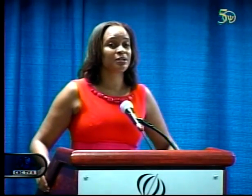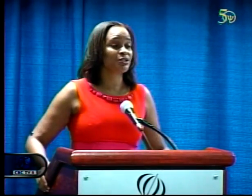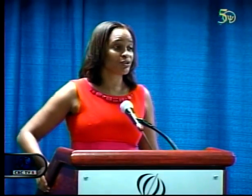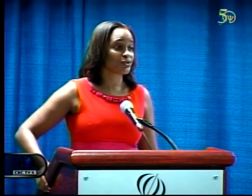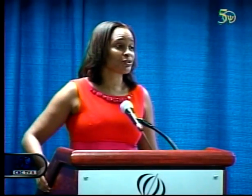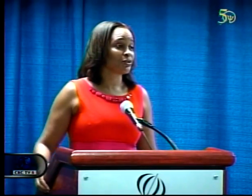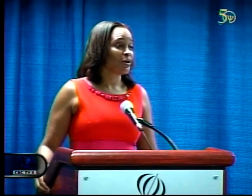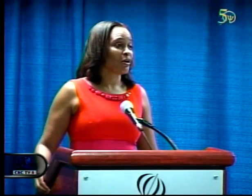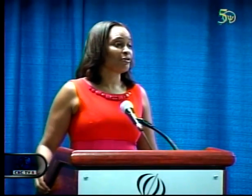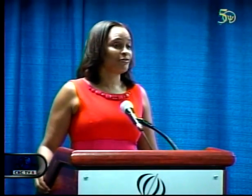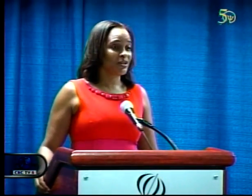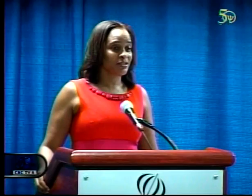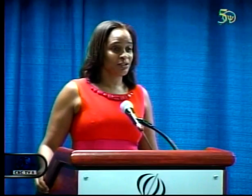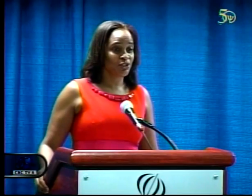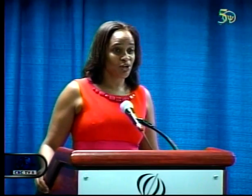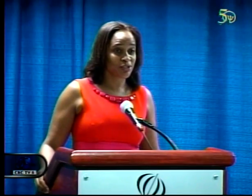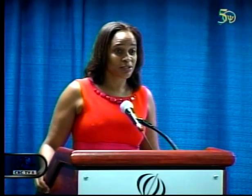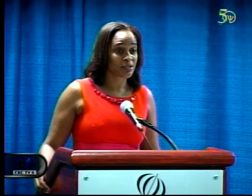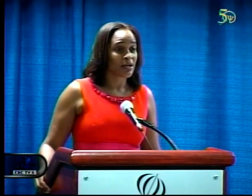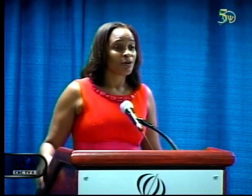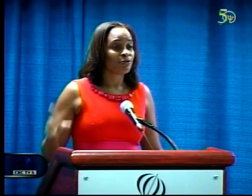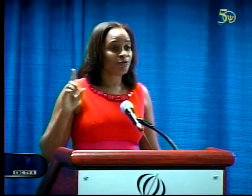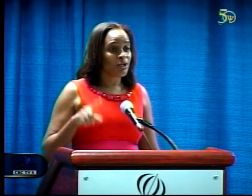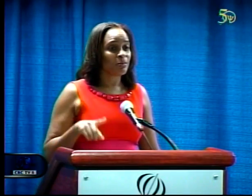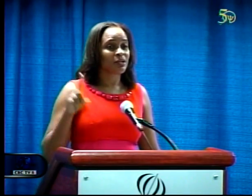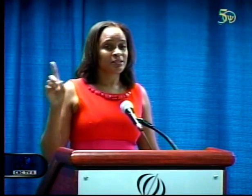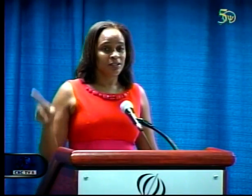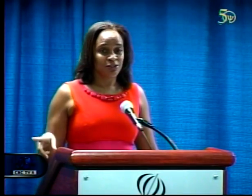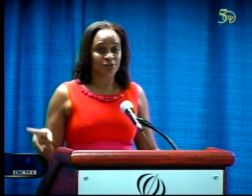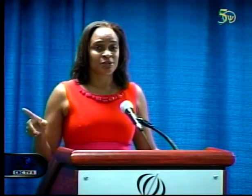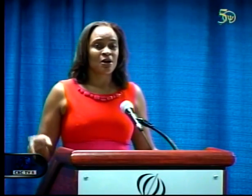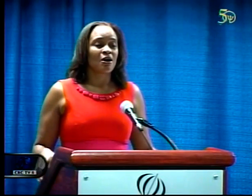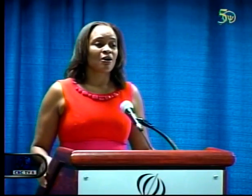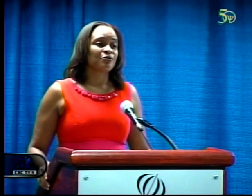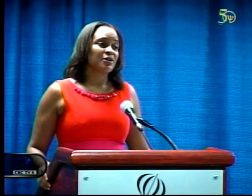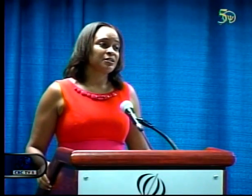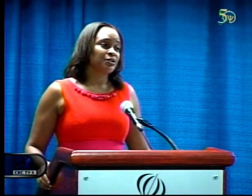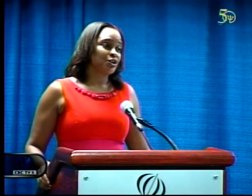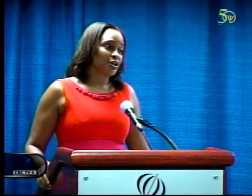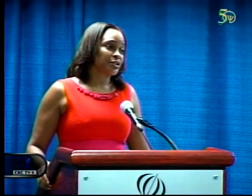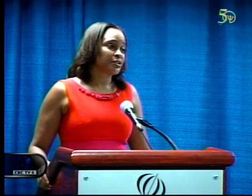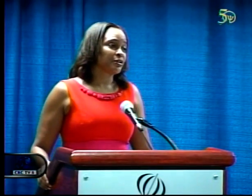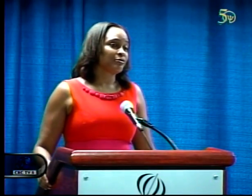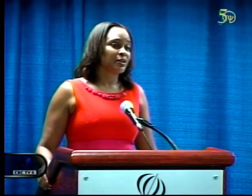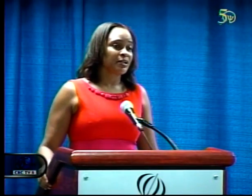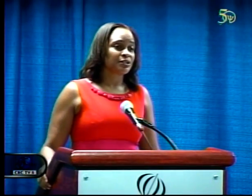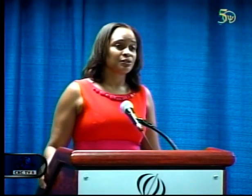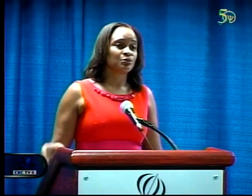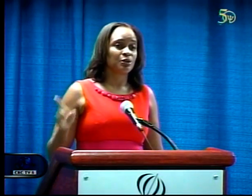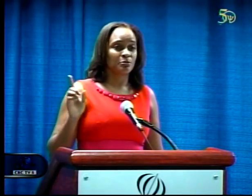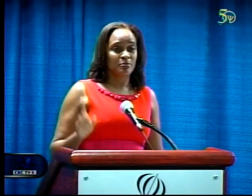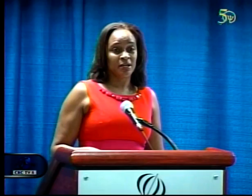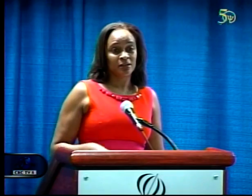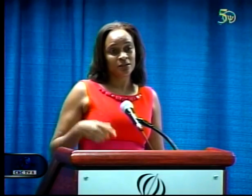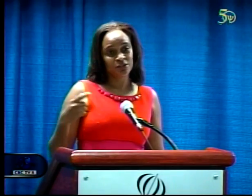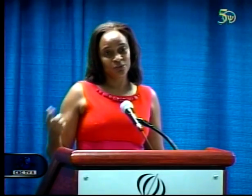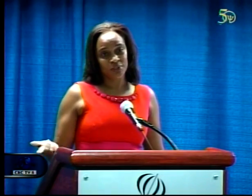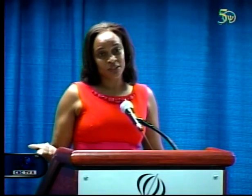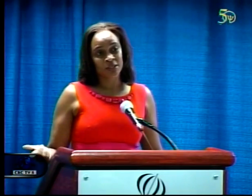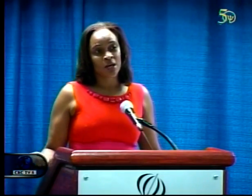where teachers are facing charges, female teachers are facing charges in relation to their